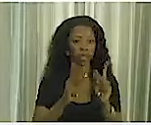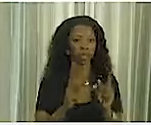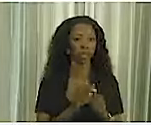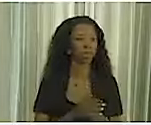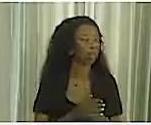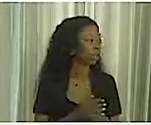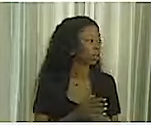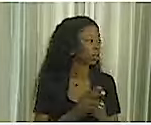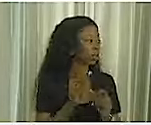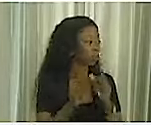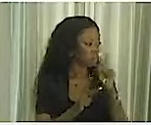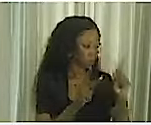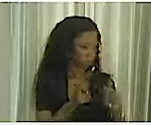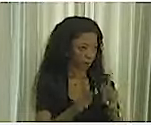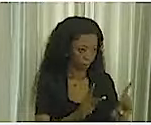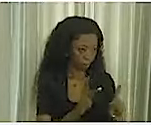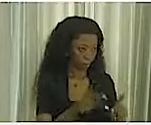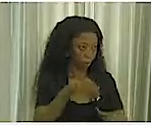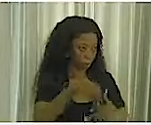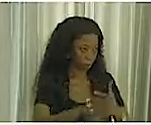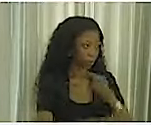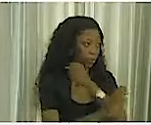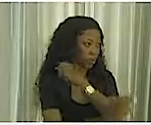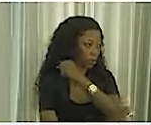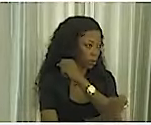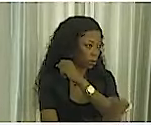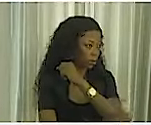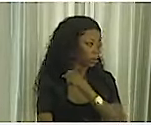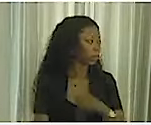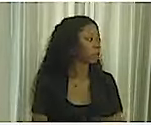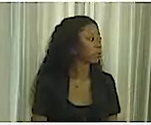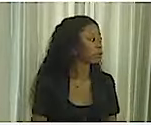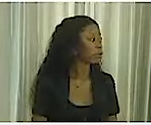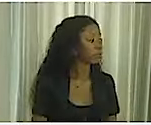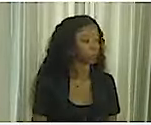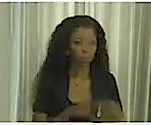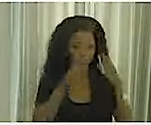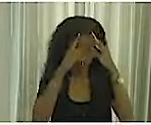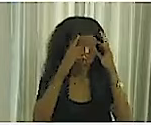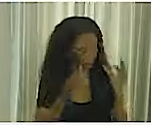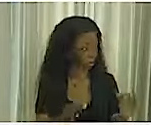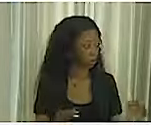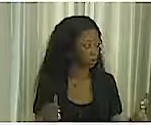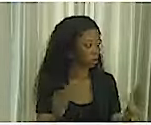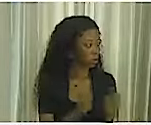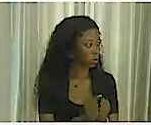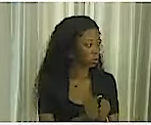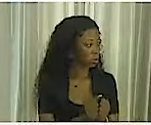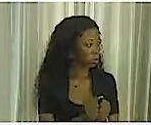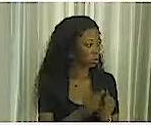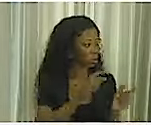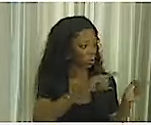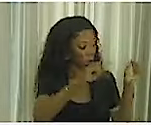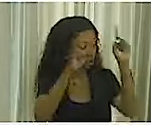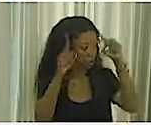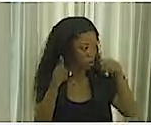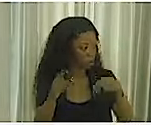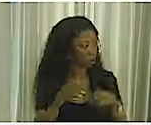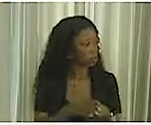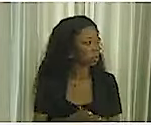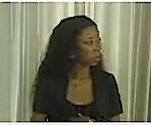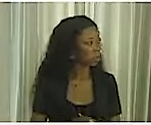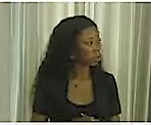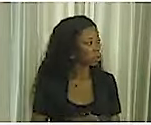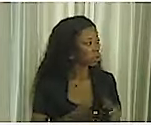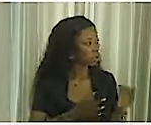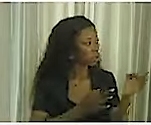We own citizens of this country. Make delegation. Go Washington for tell the